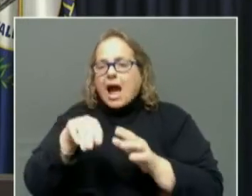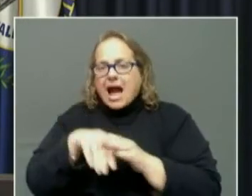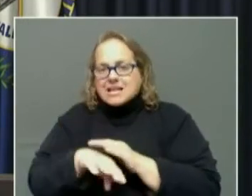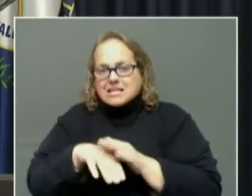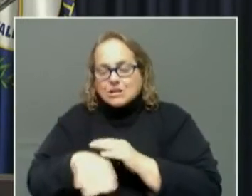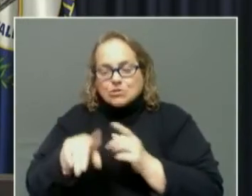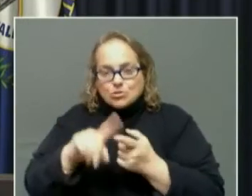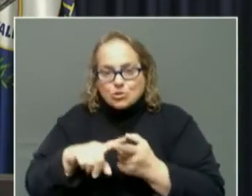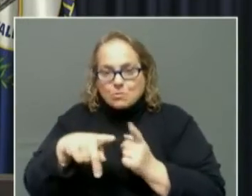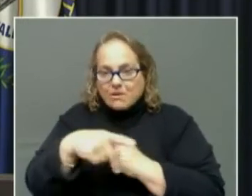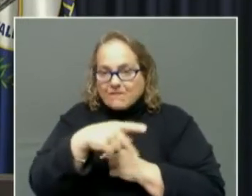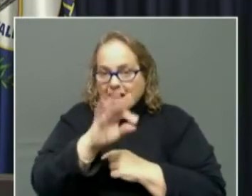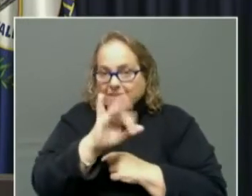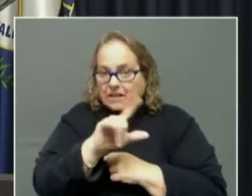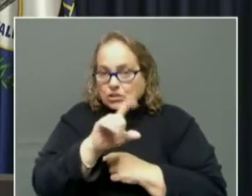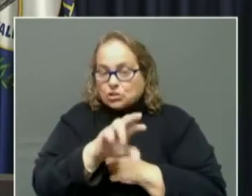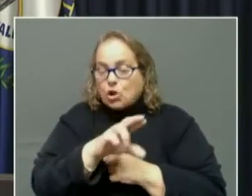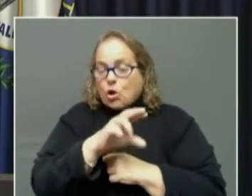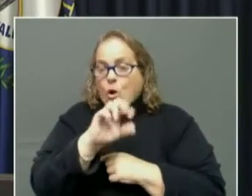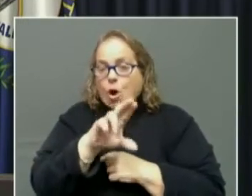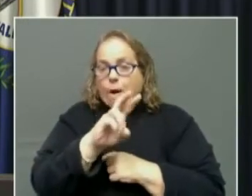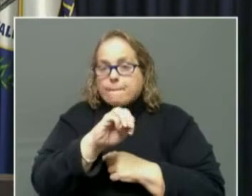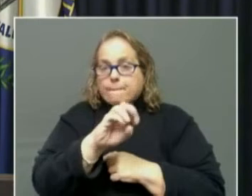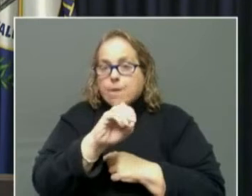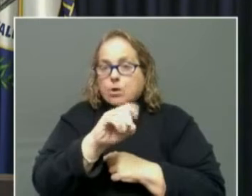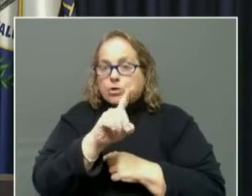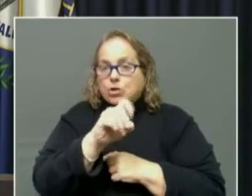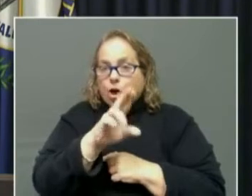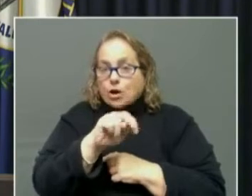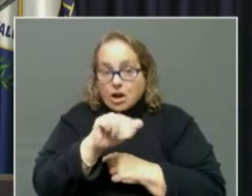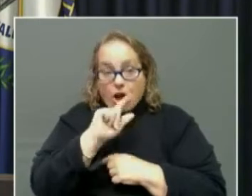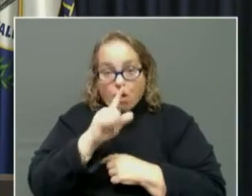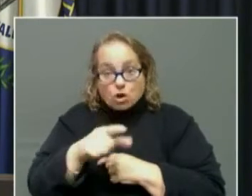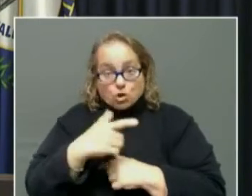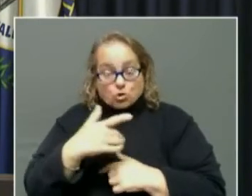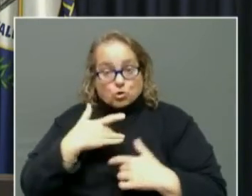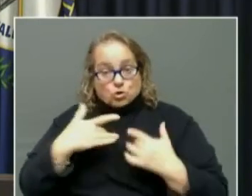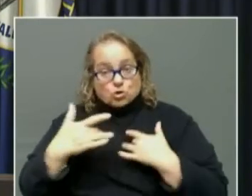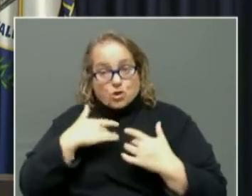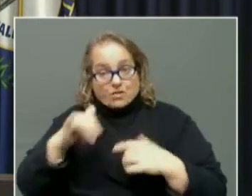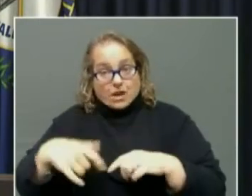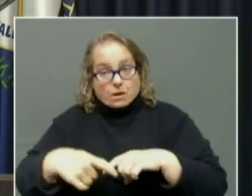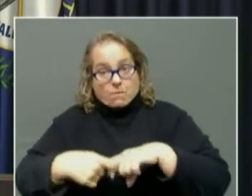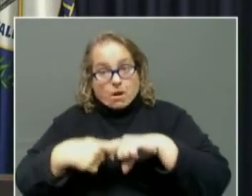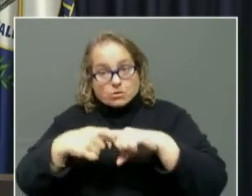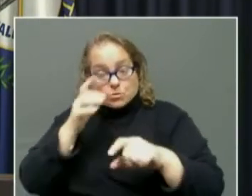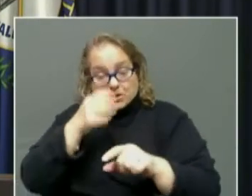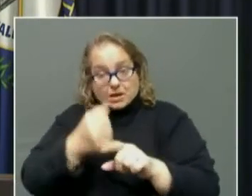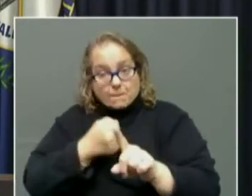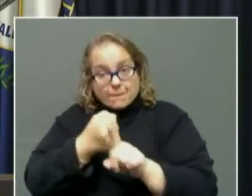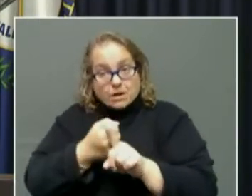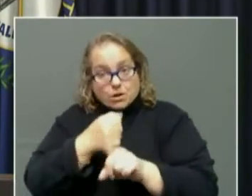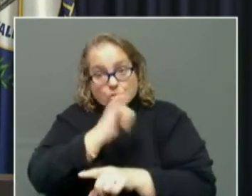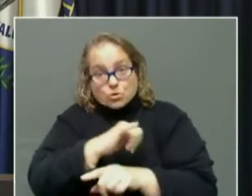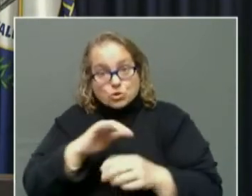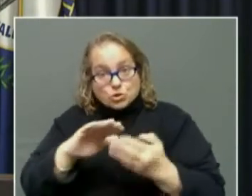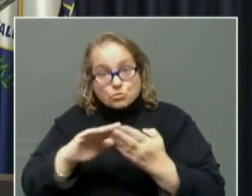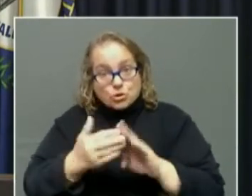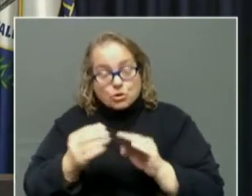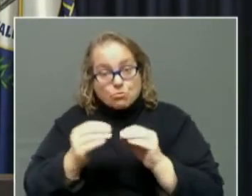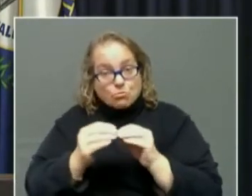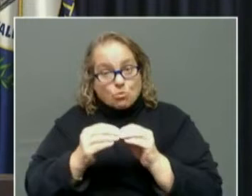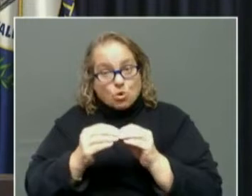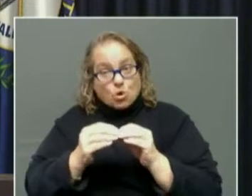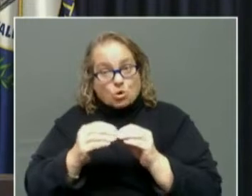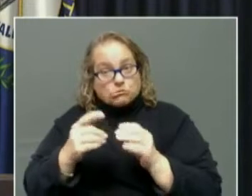and Moderna. Are you concerned that this pause could impact those communities more significantly